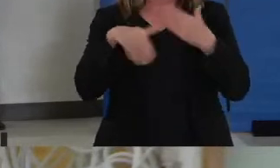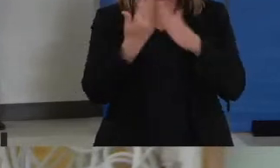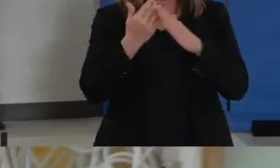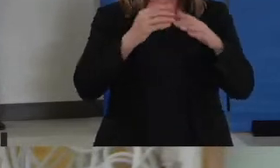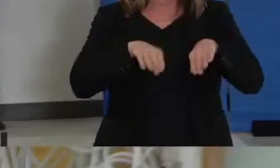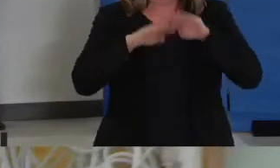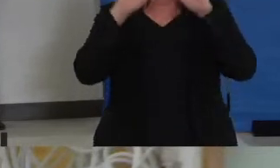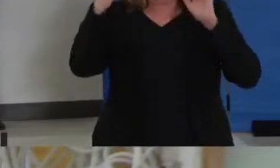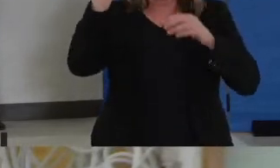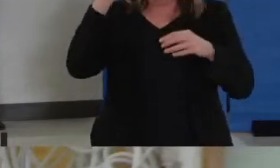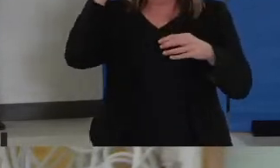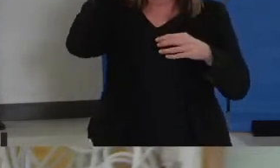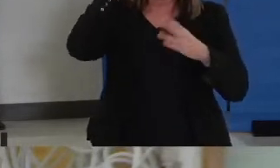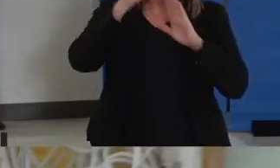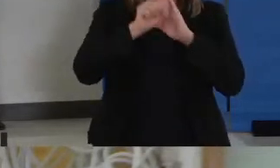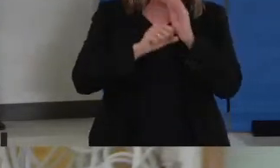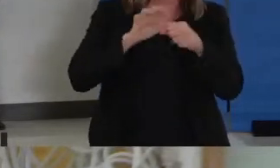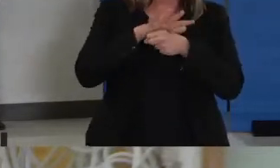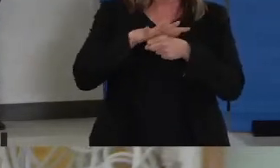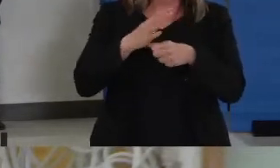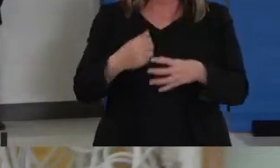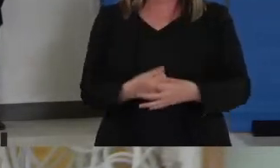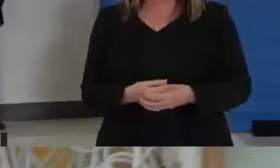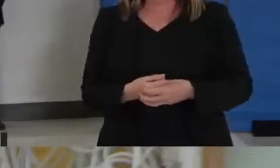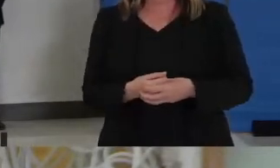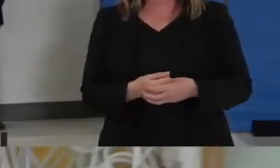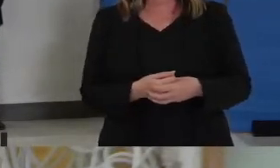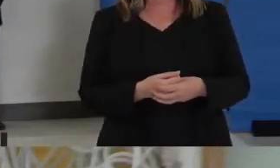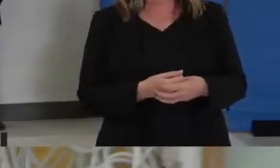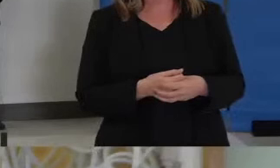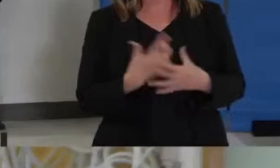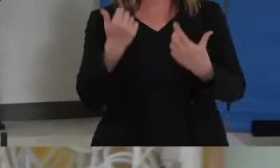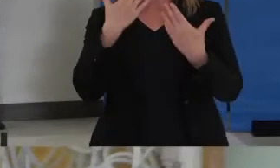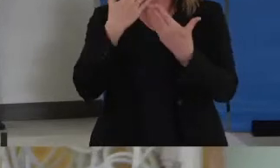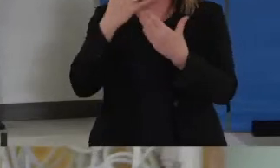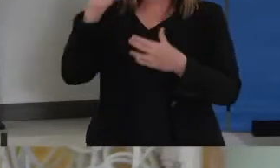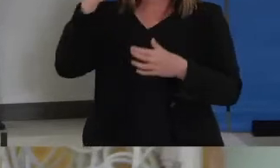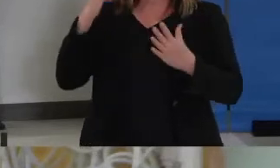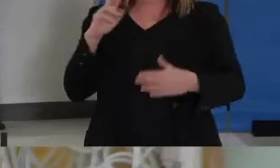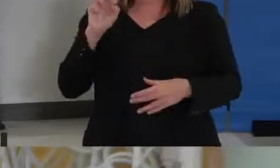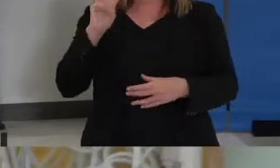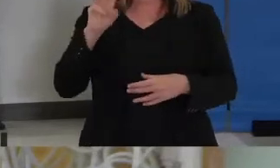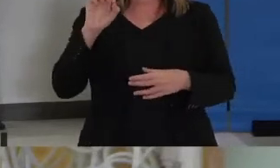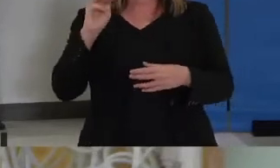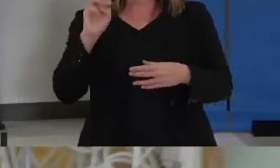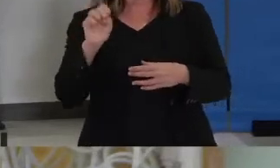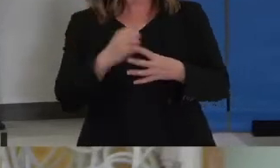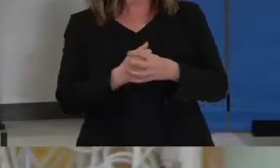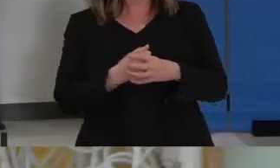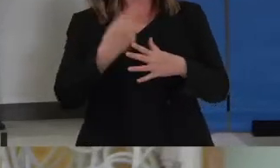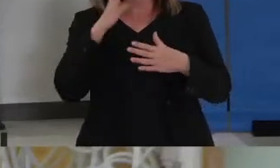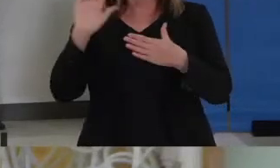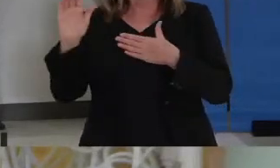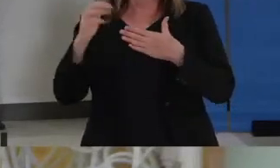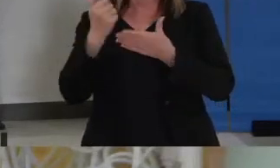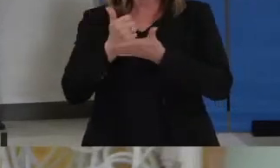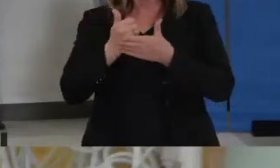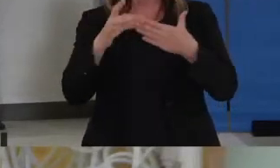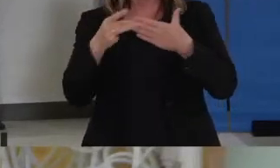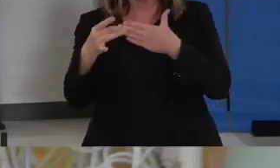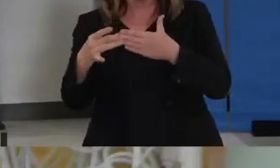del federal, estatal y local. Y gracias al gobernador Newsom, miembros de la